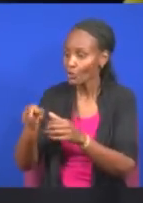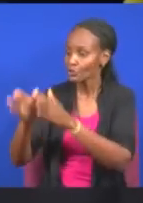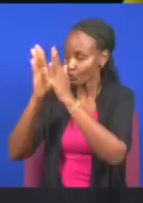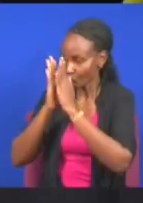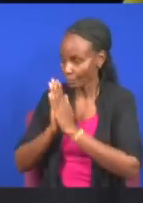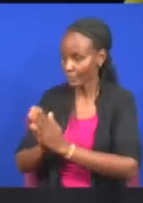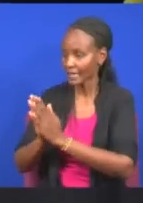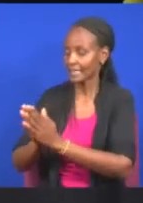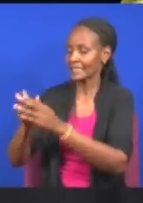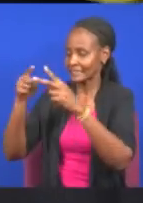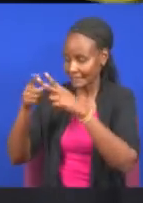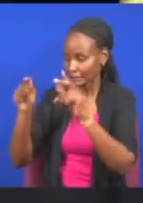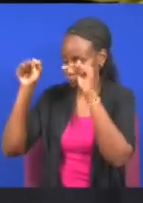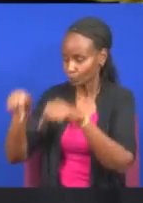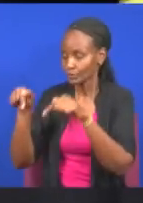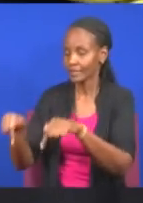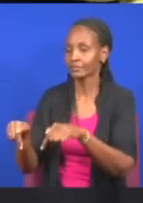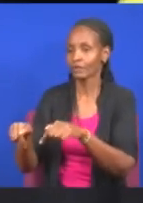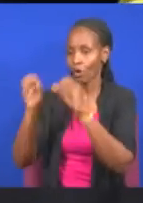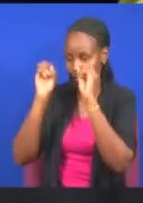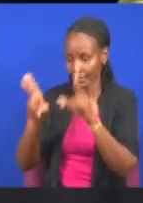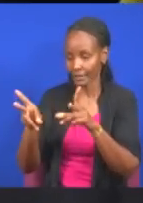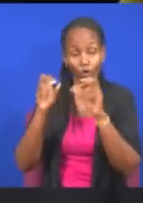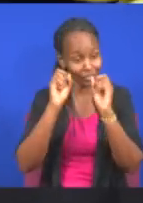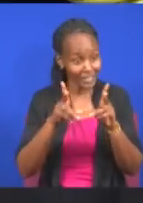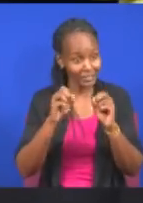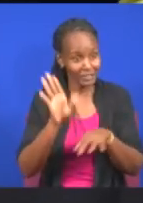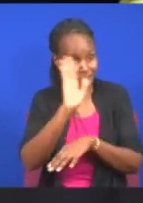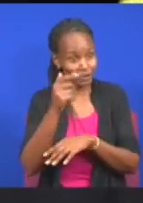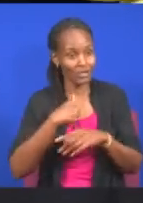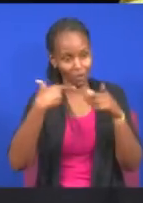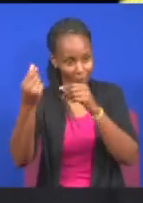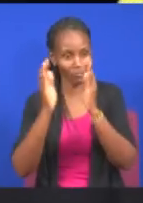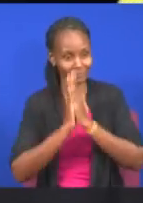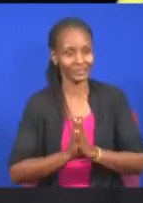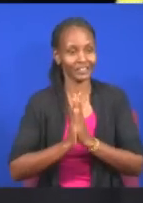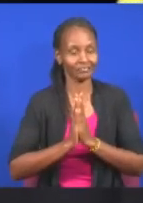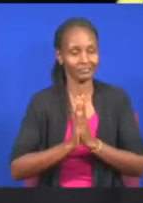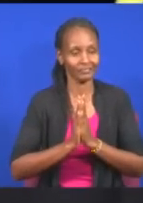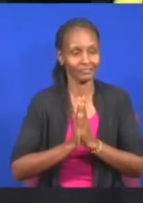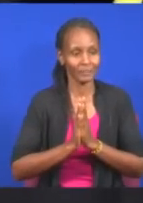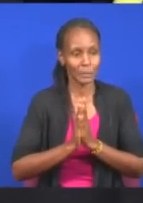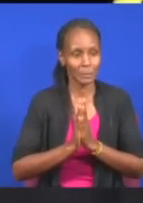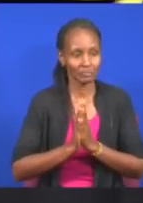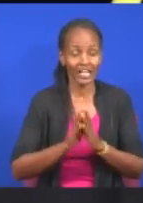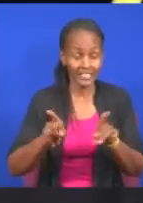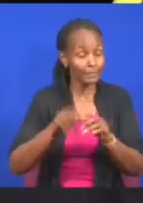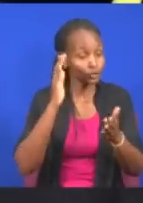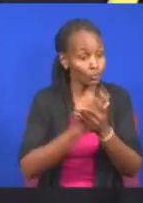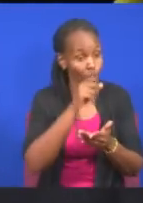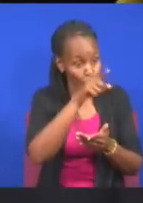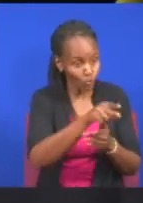starting today. Okay. Okay, Roba, see you. Let me go and pray and see and make sure even you pray